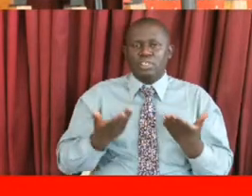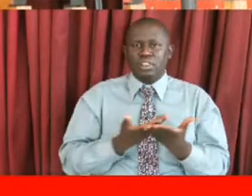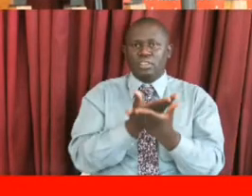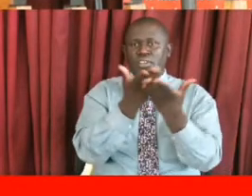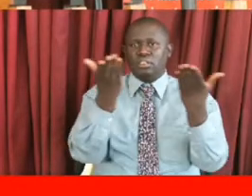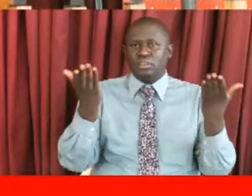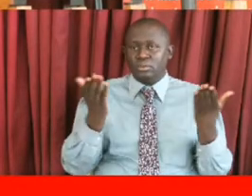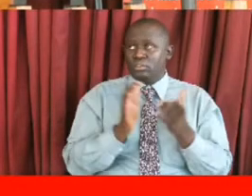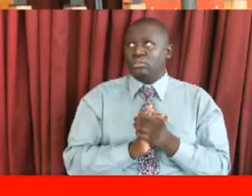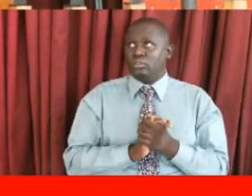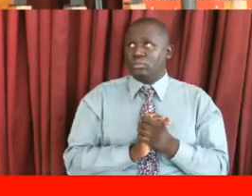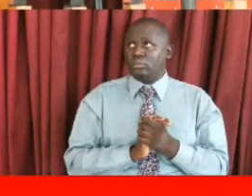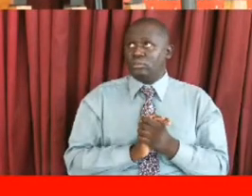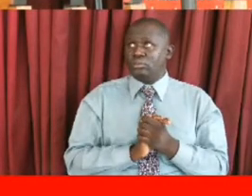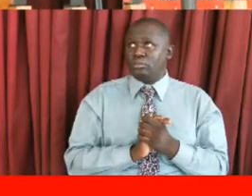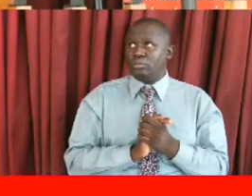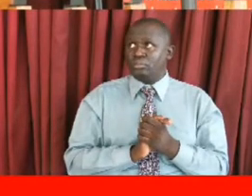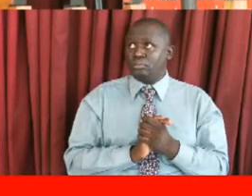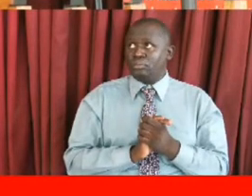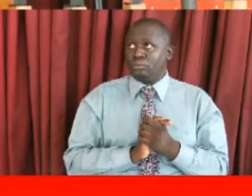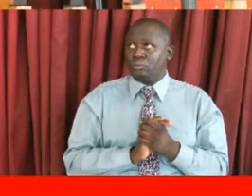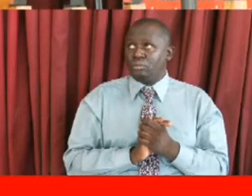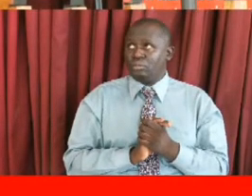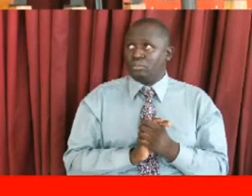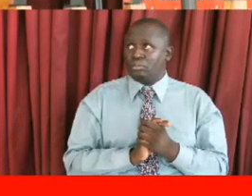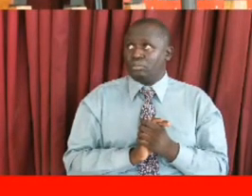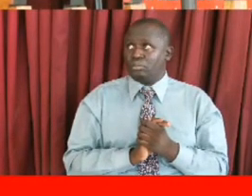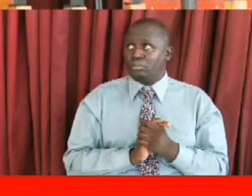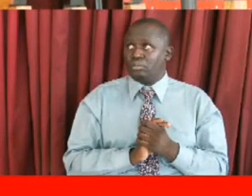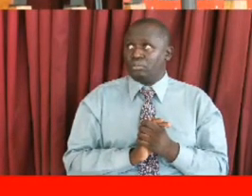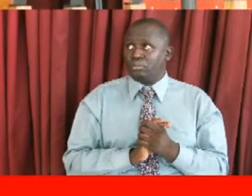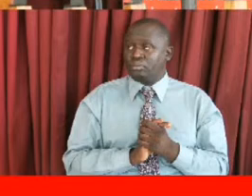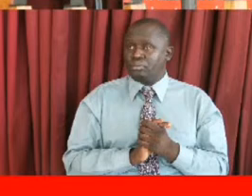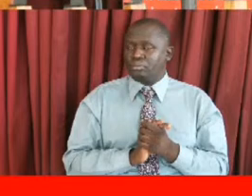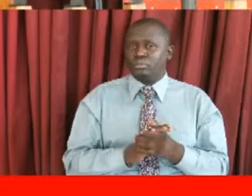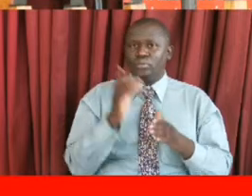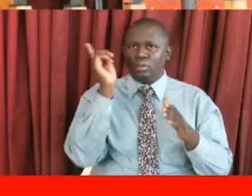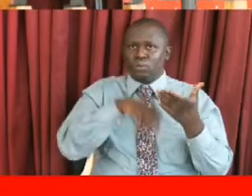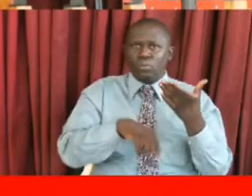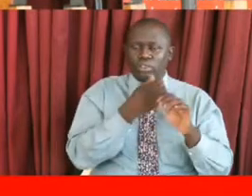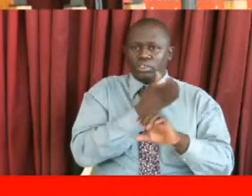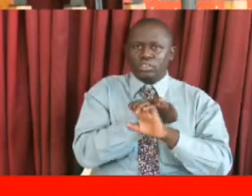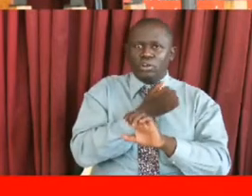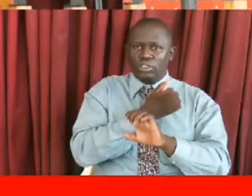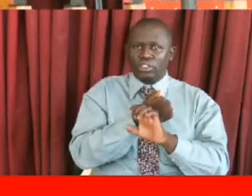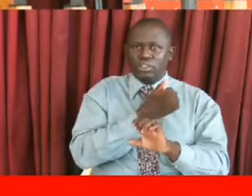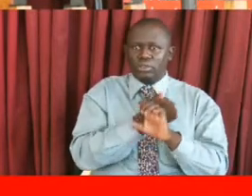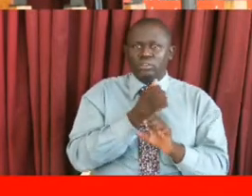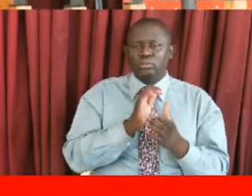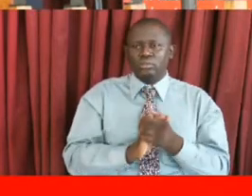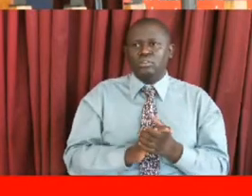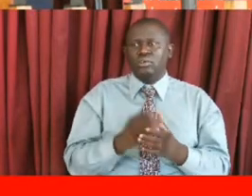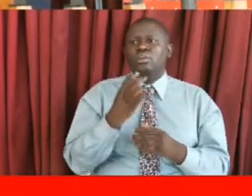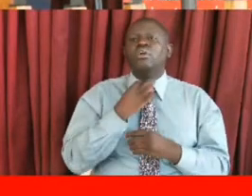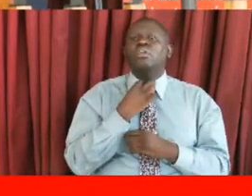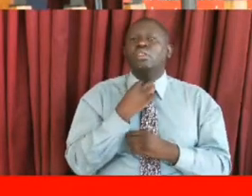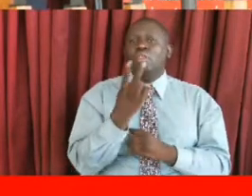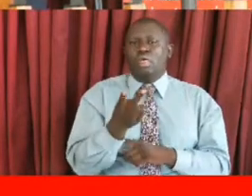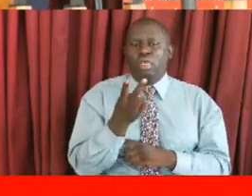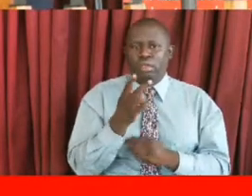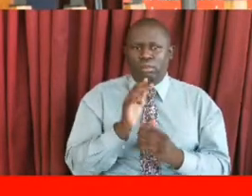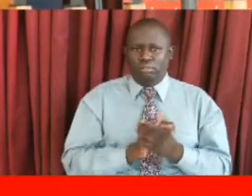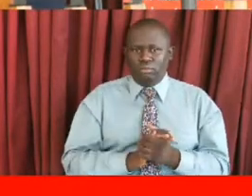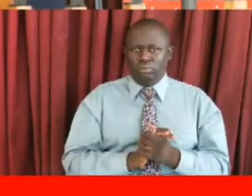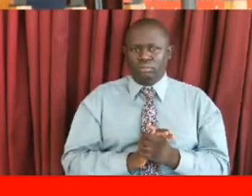beloved that knock so what is knocking The